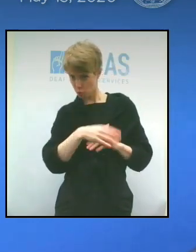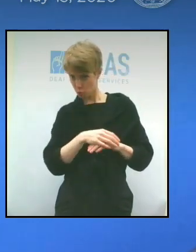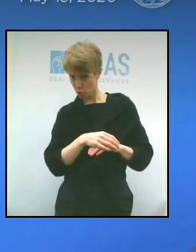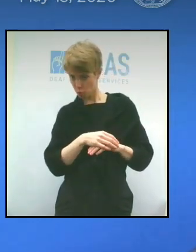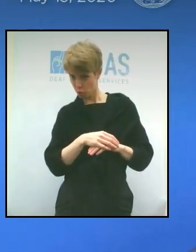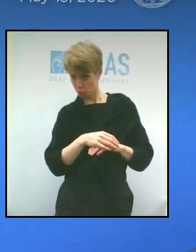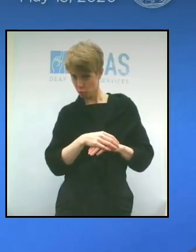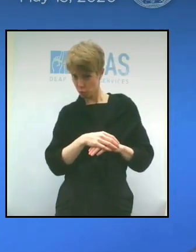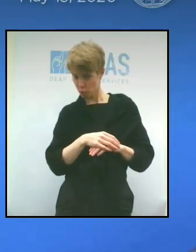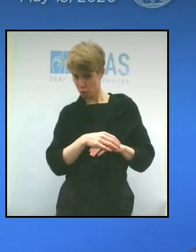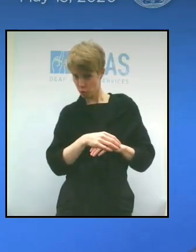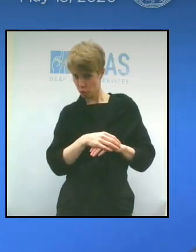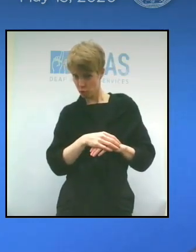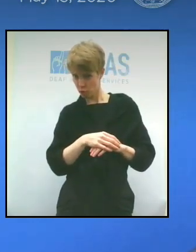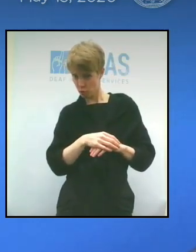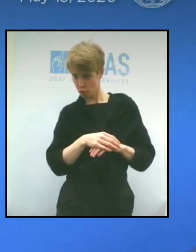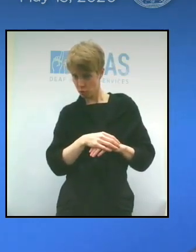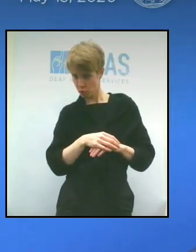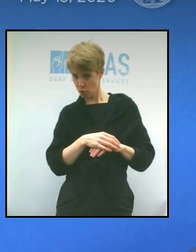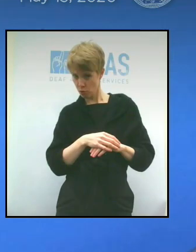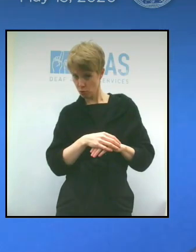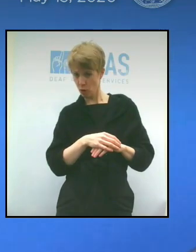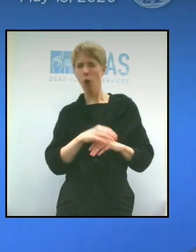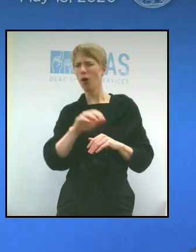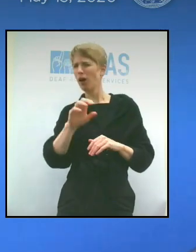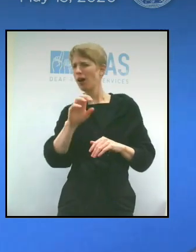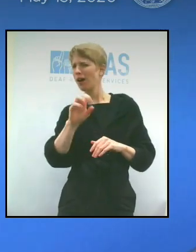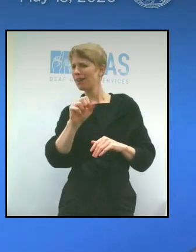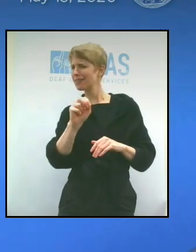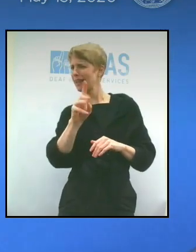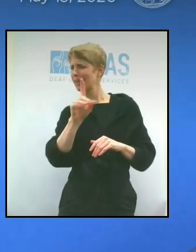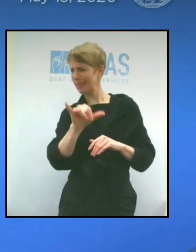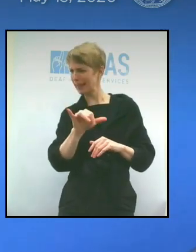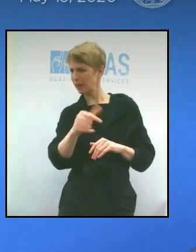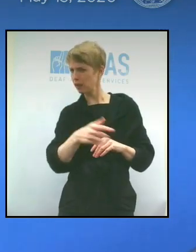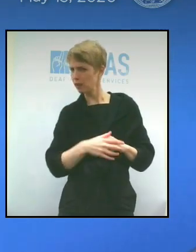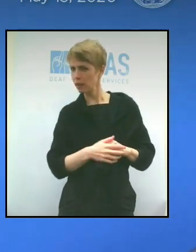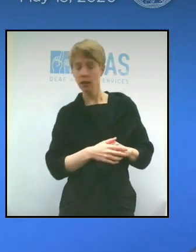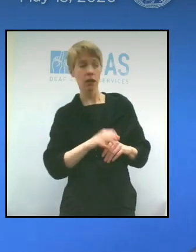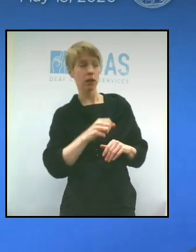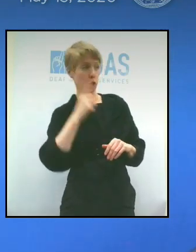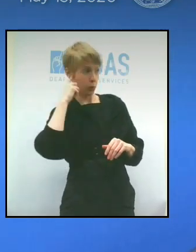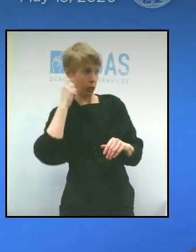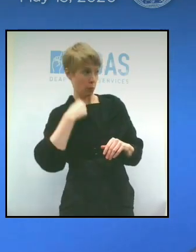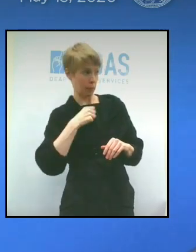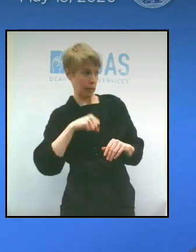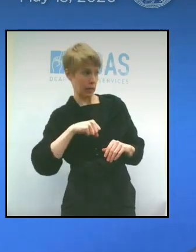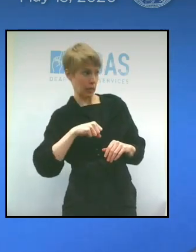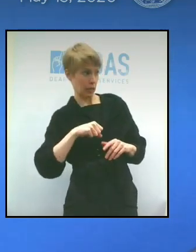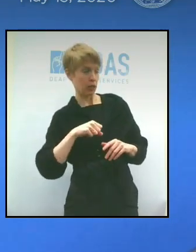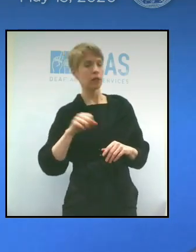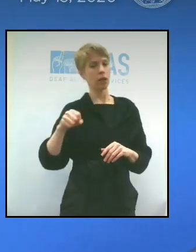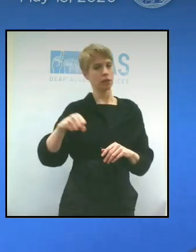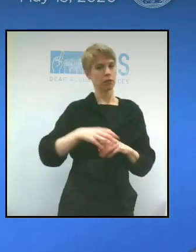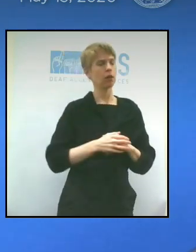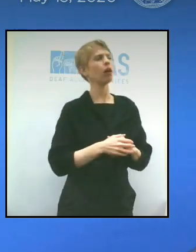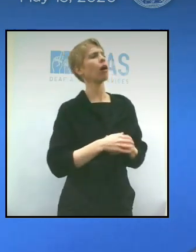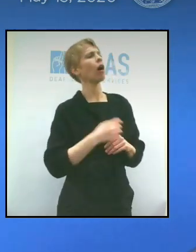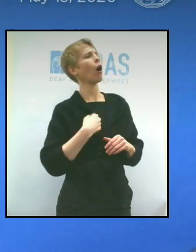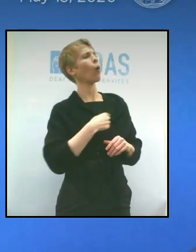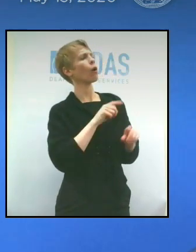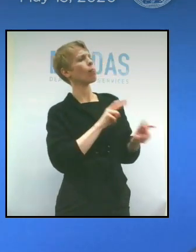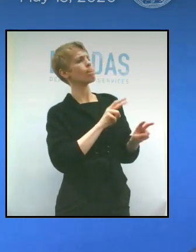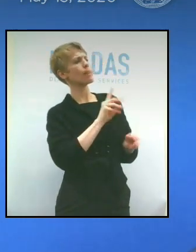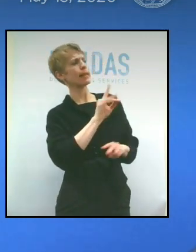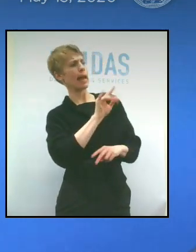Sandy? We've been looking at, yes, can you hear me? Yes. We've been looking at the data that the state has been releasing